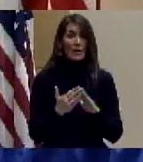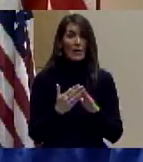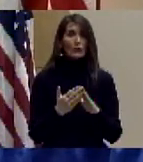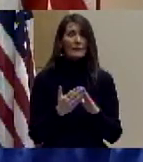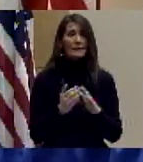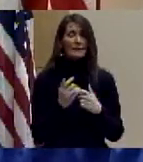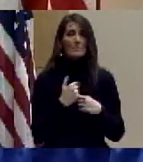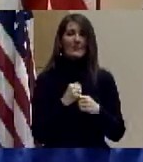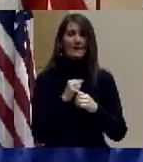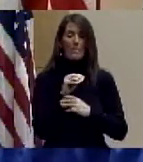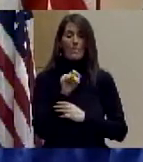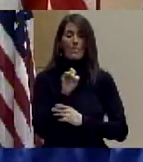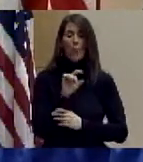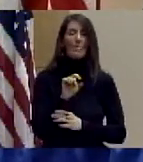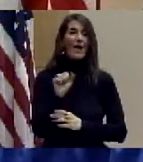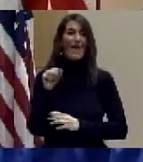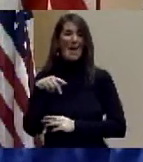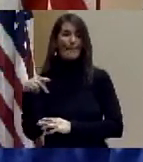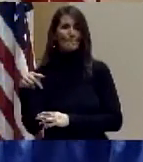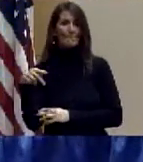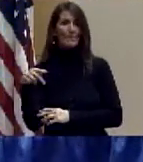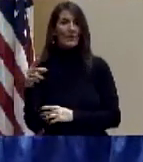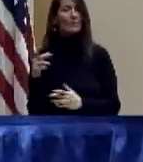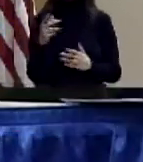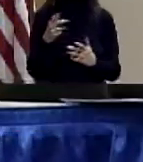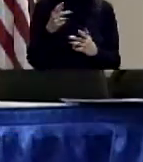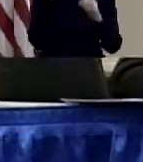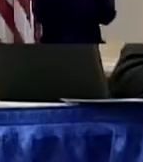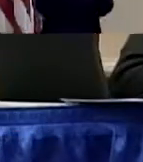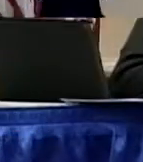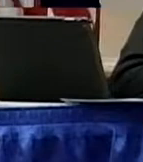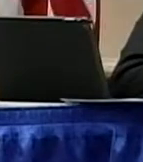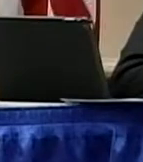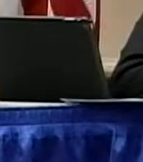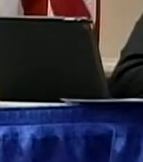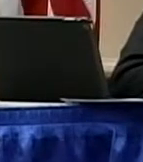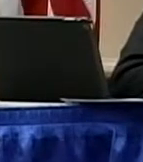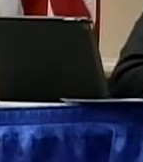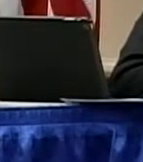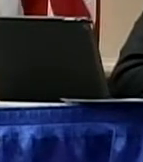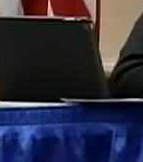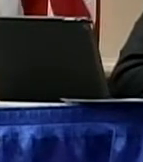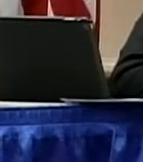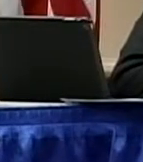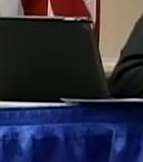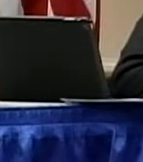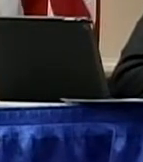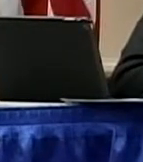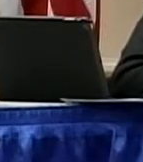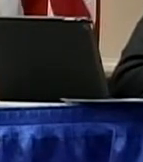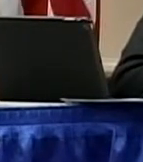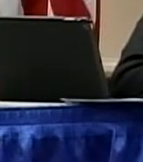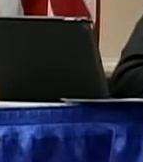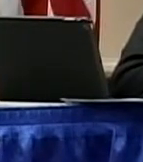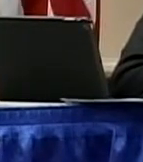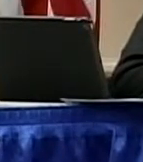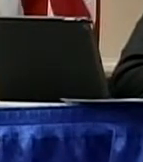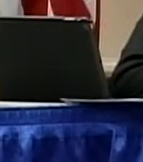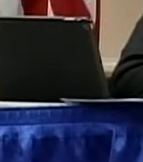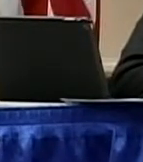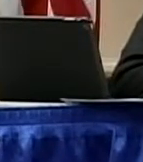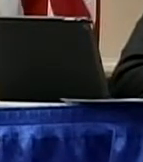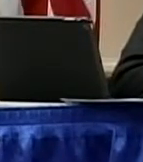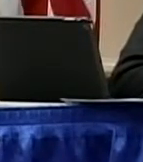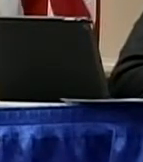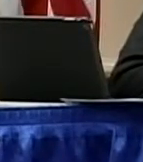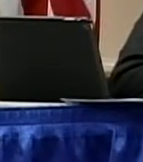app with the goal of giving residents yet another way of communicating with their government, no matter